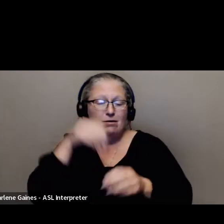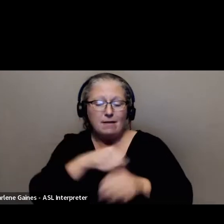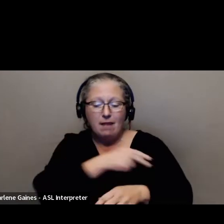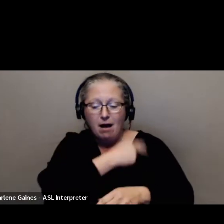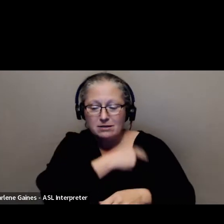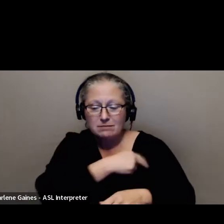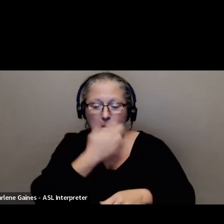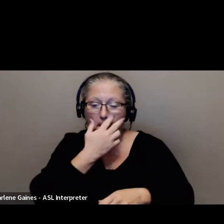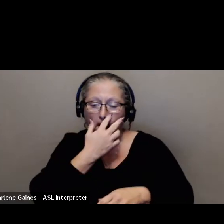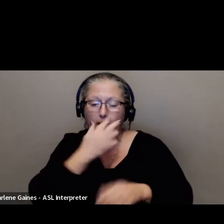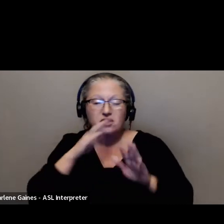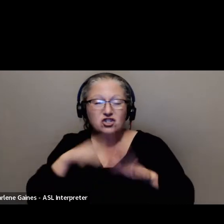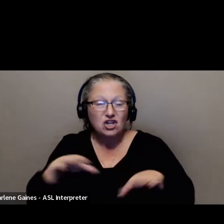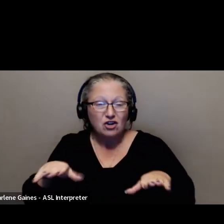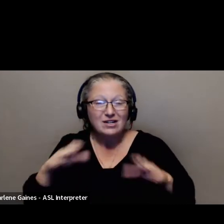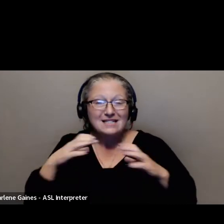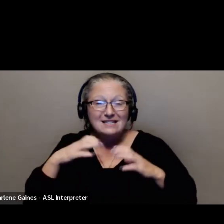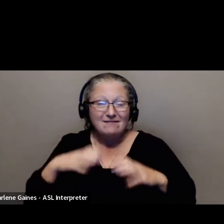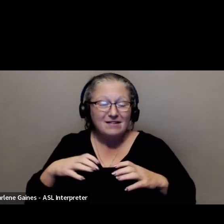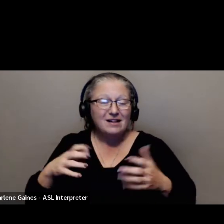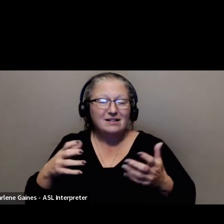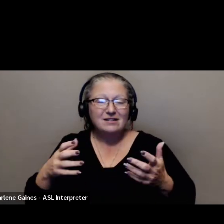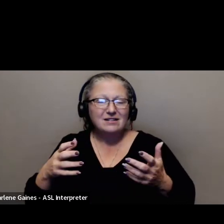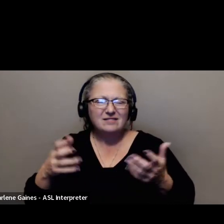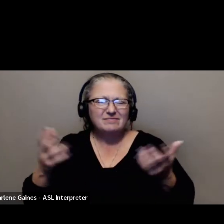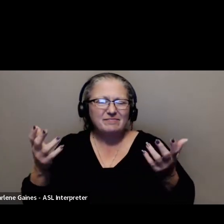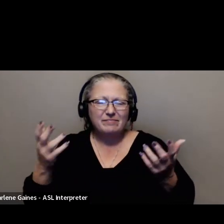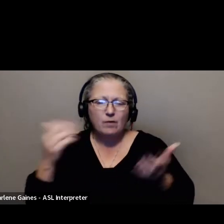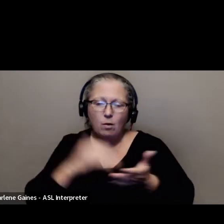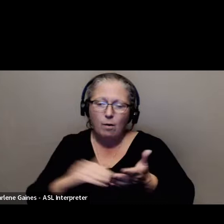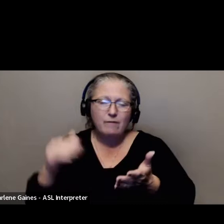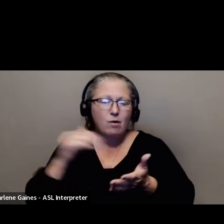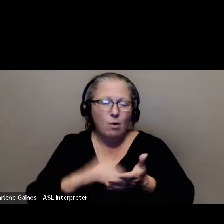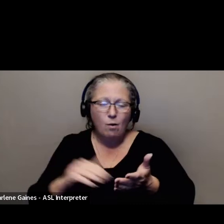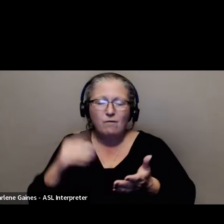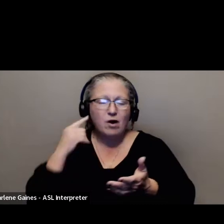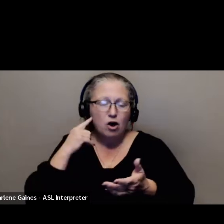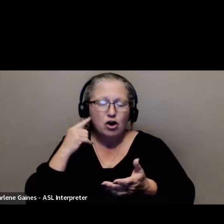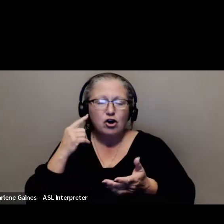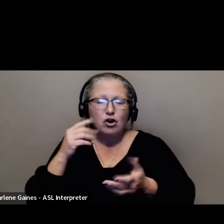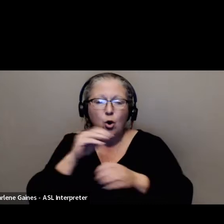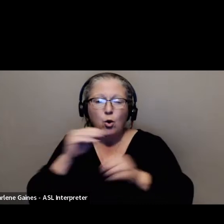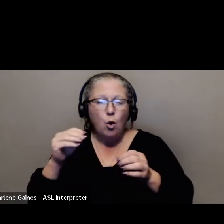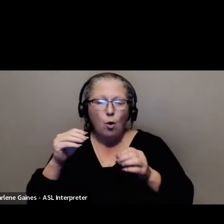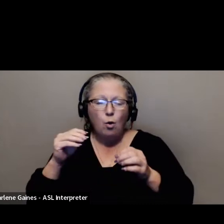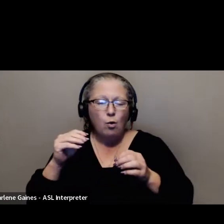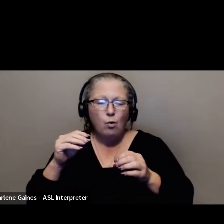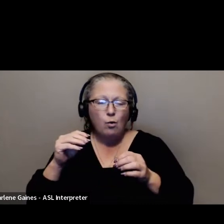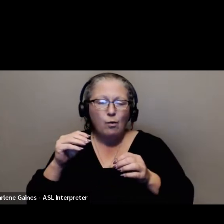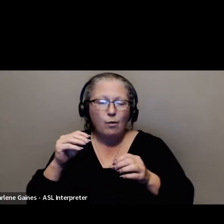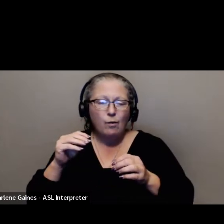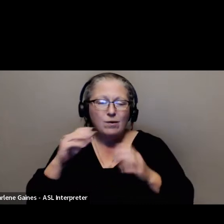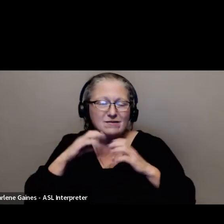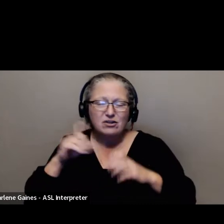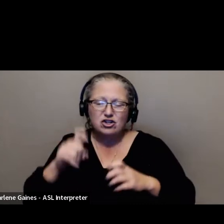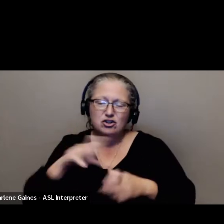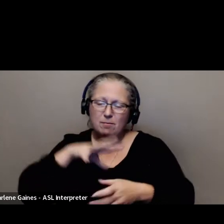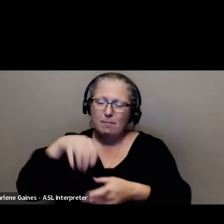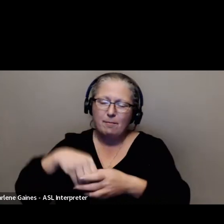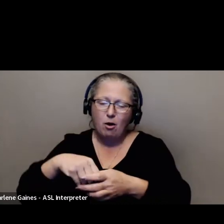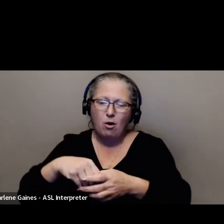hospital, children, civilians. We've heard it over and over again tonight. No civilians should be part of